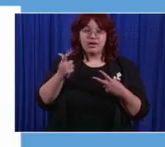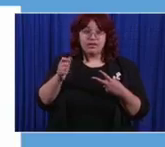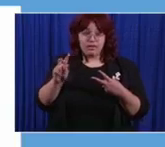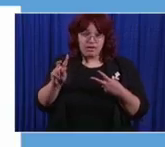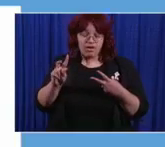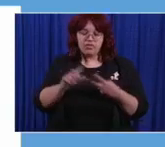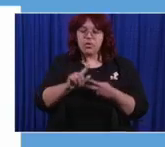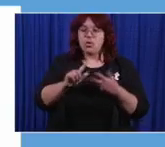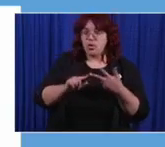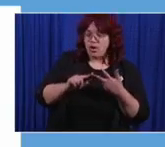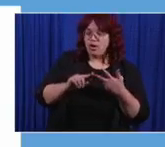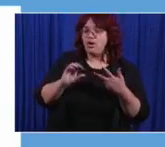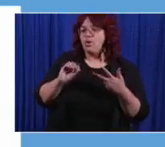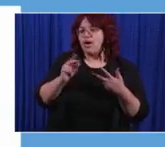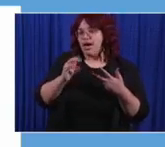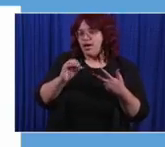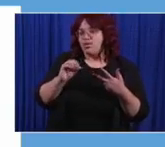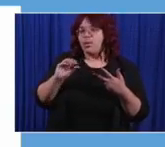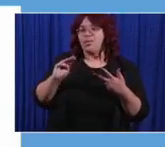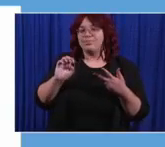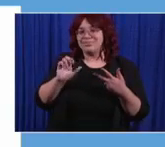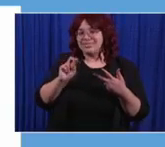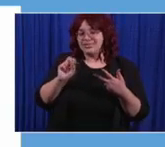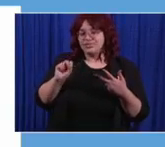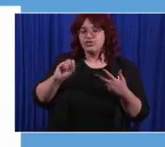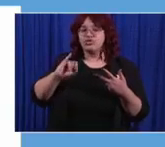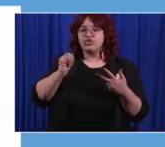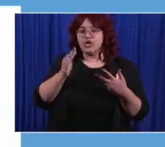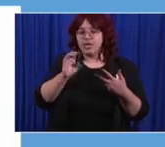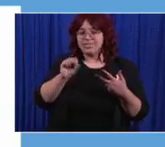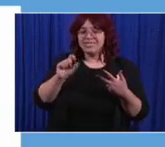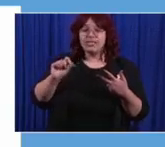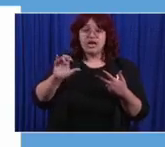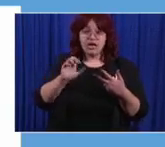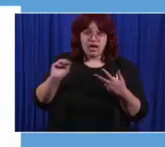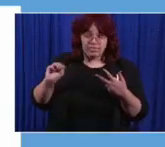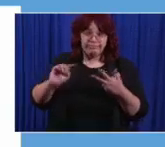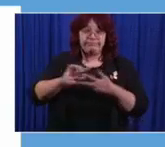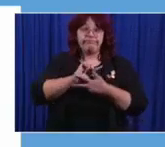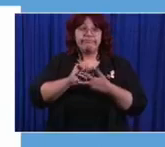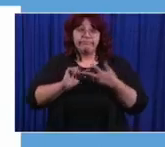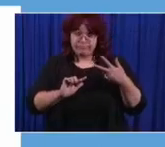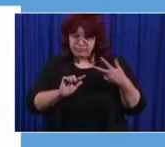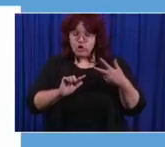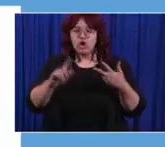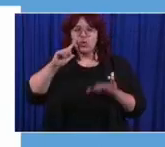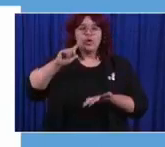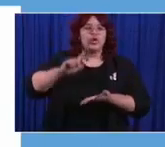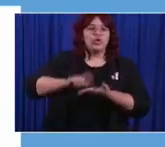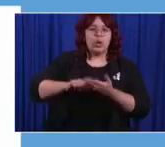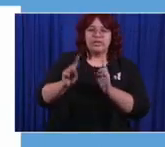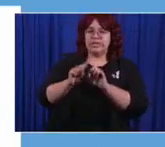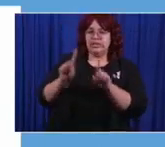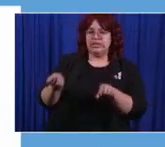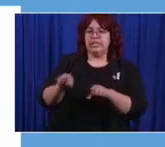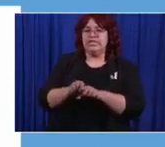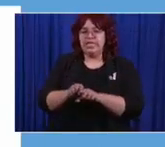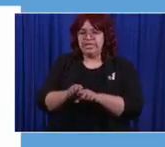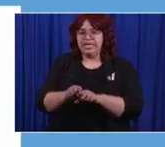ohiomeansjobs.com. When you click any of these, you'll be directed to the eligibility notice refusal to work